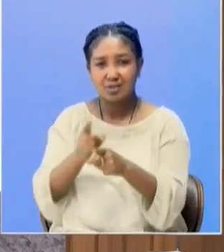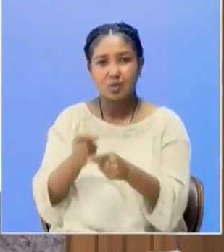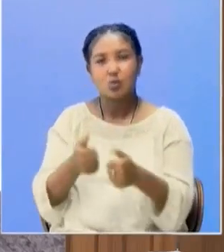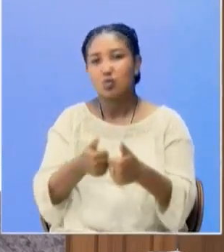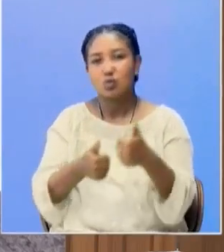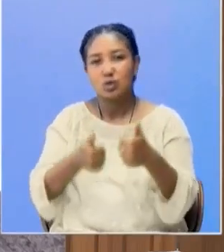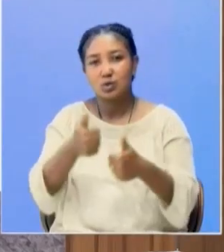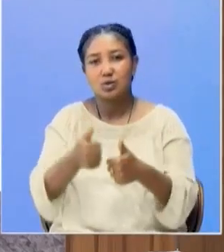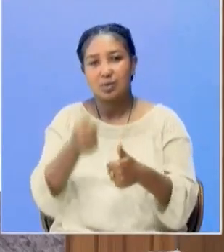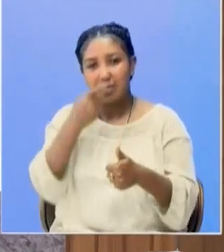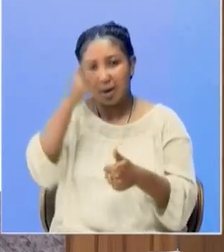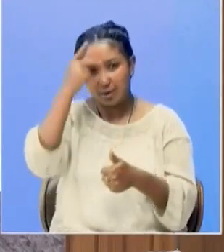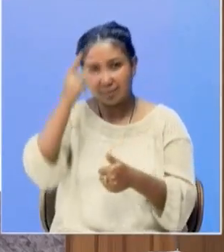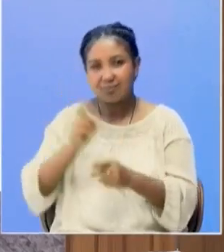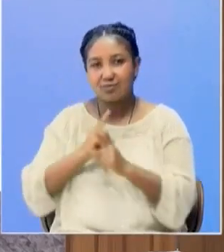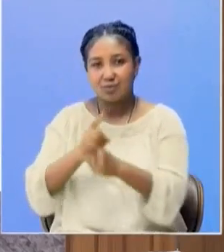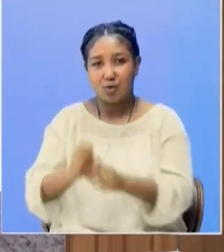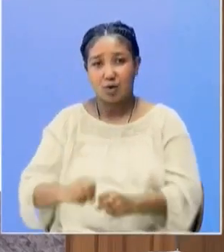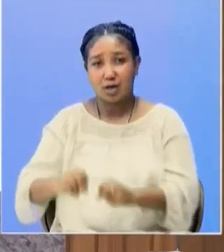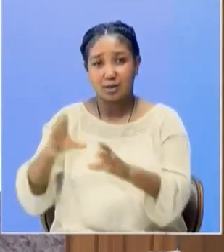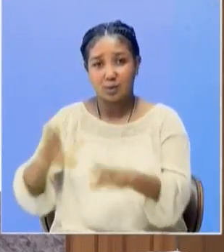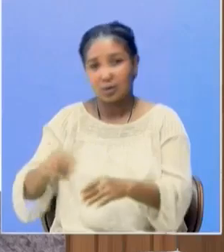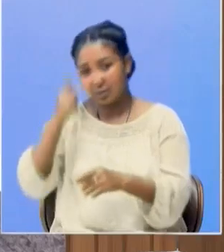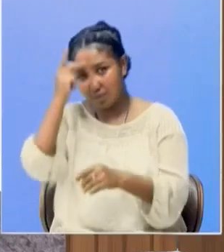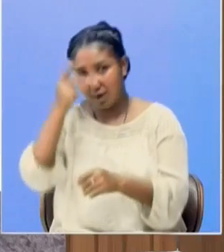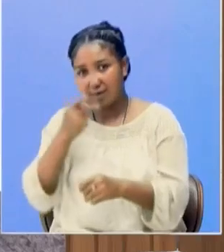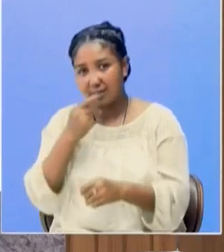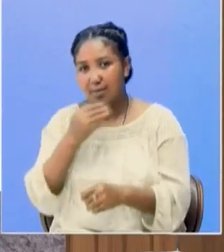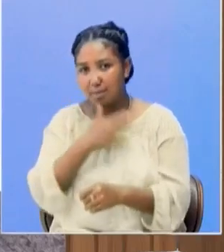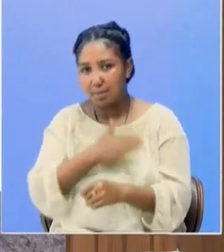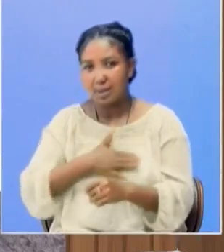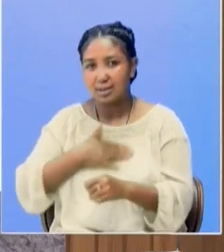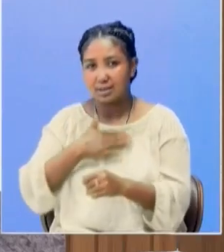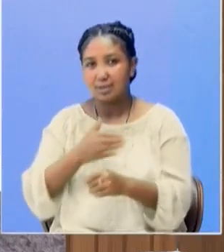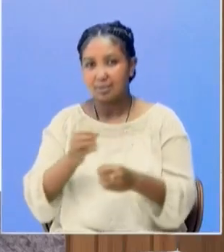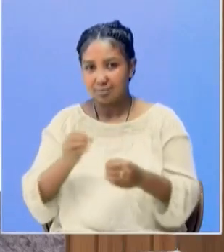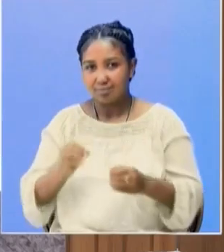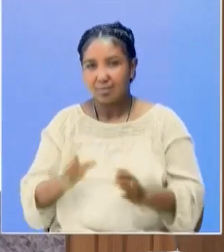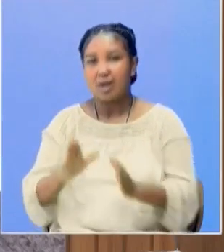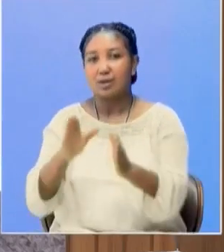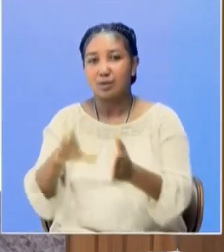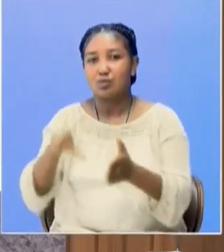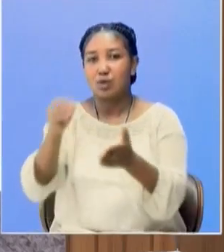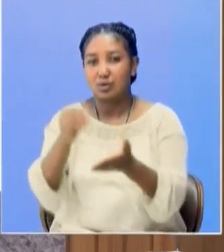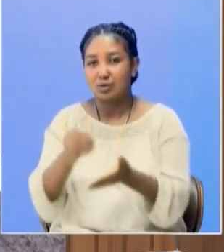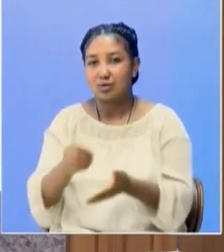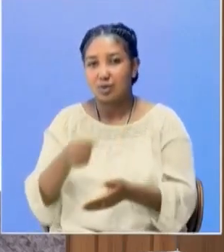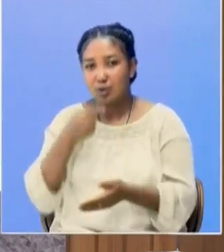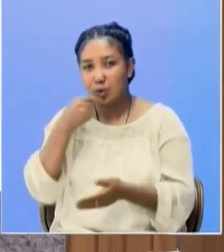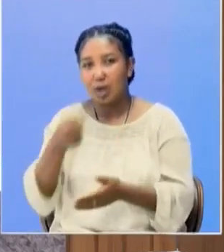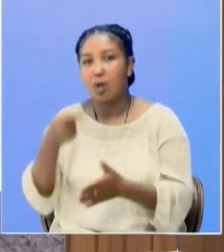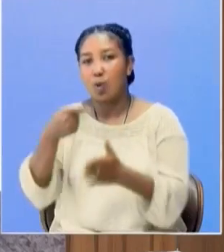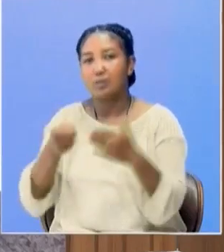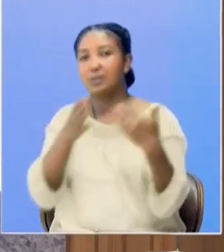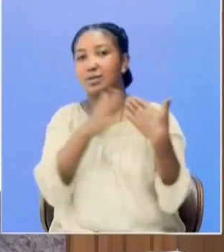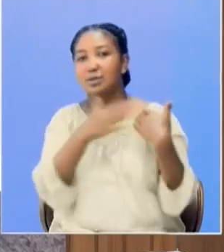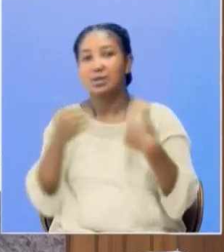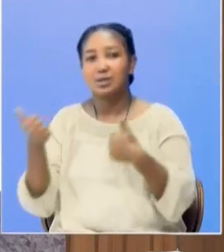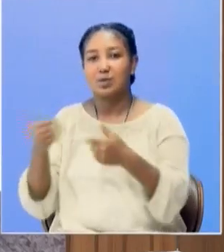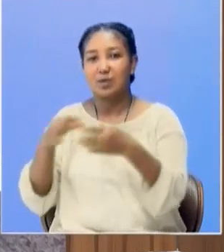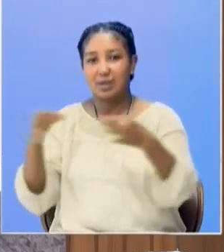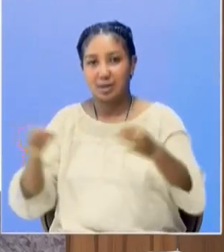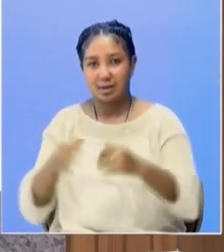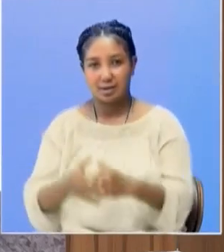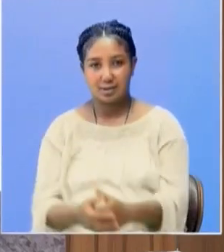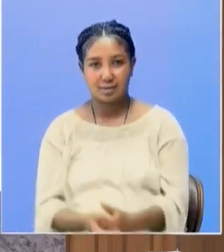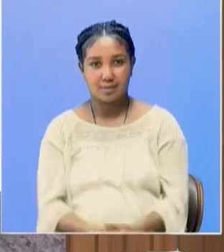Please tell to your parent, student's parents, please let the student tell what the subject of the sentence